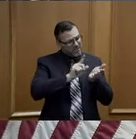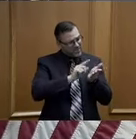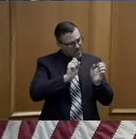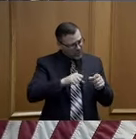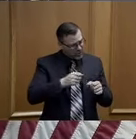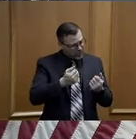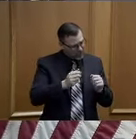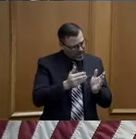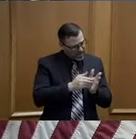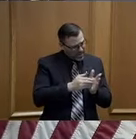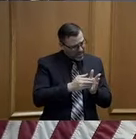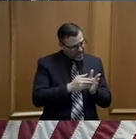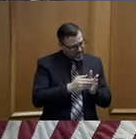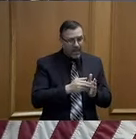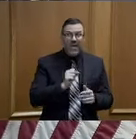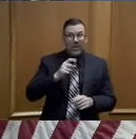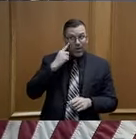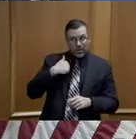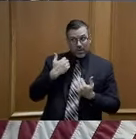Yeah, can you hear me now? Yes, sir.